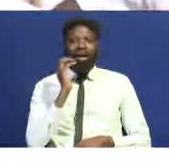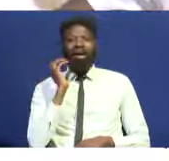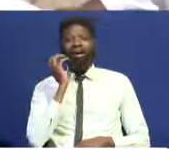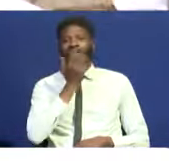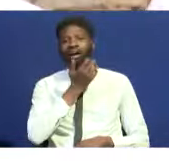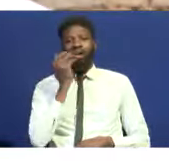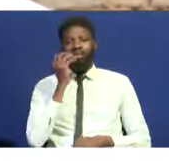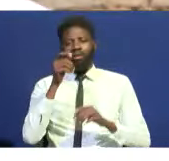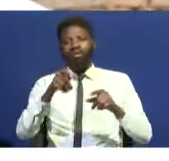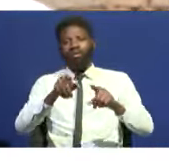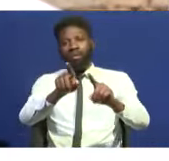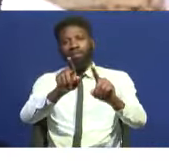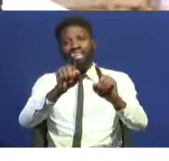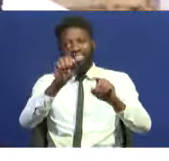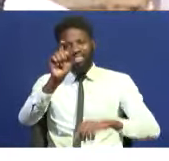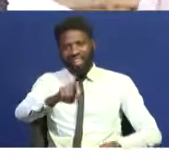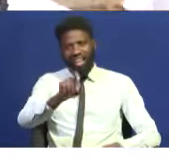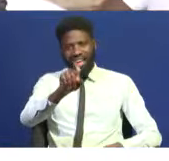akuje hii